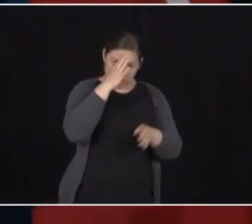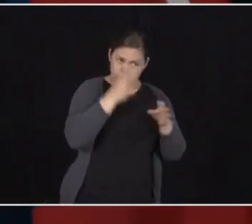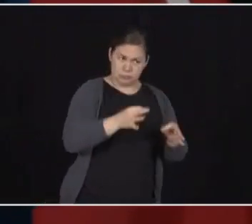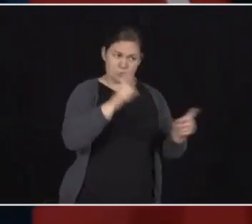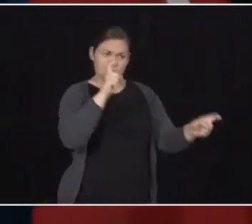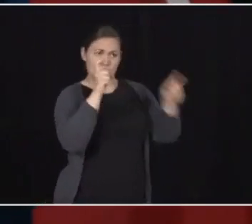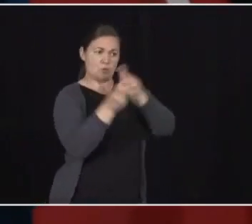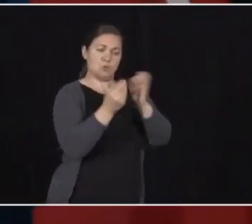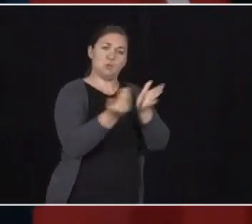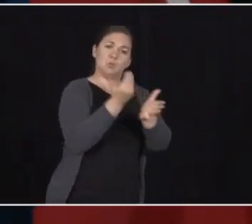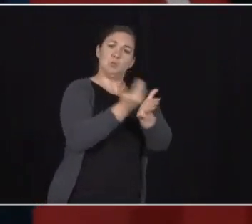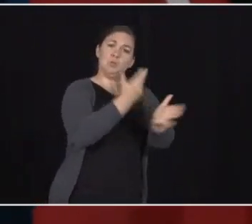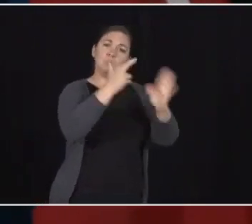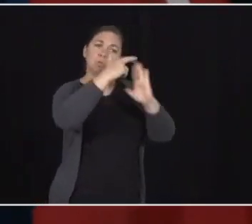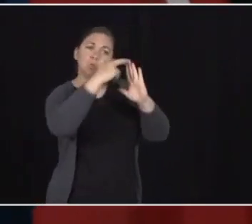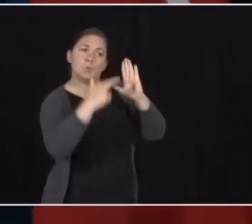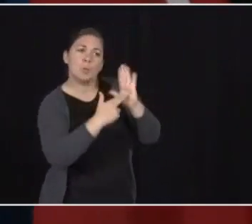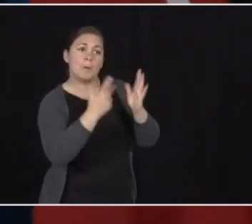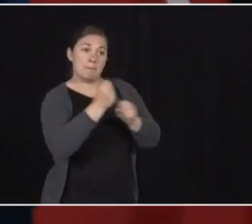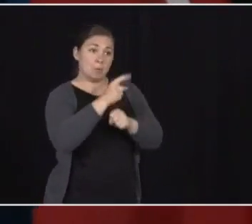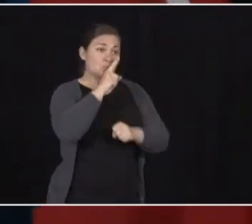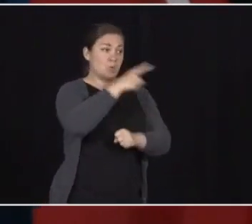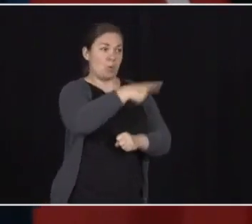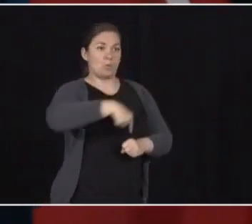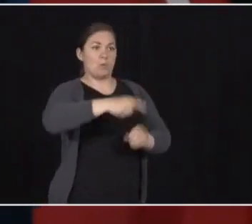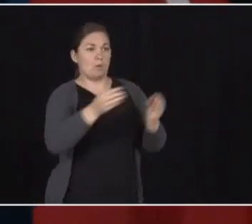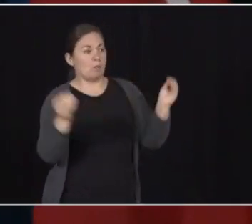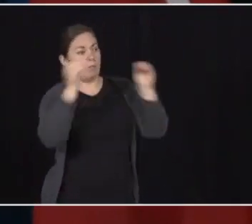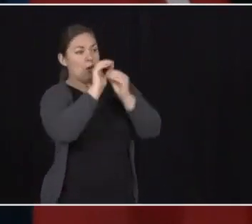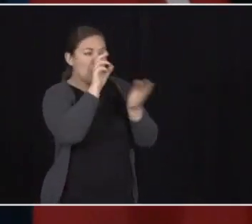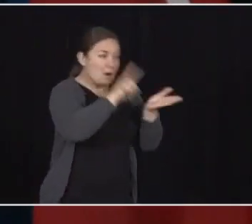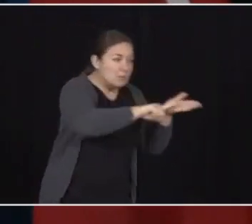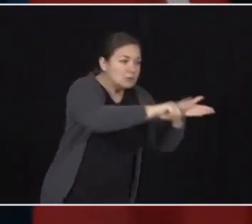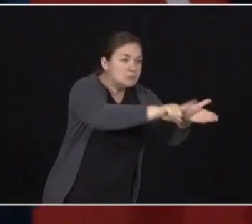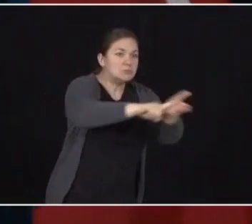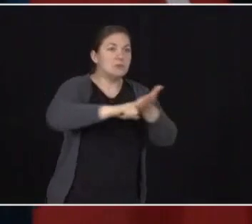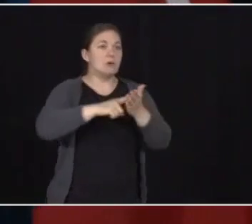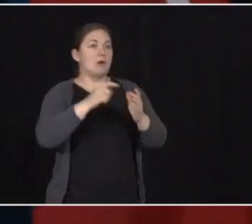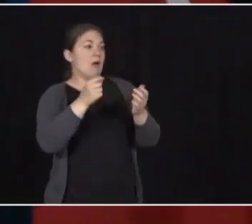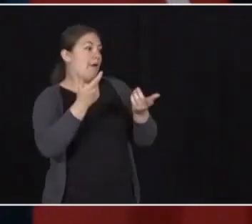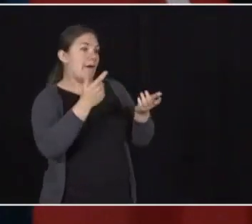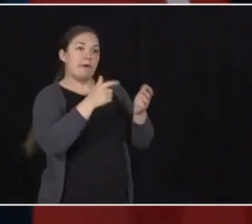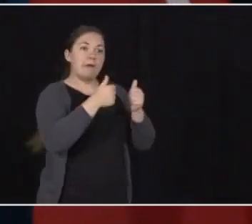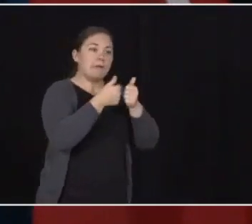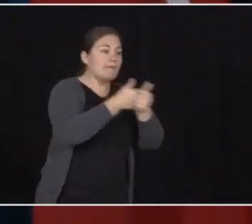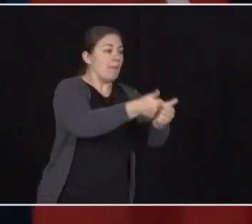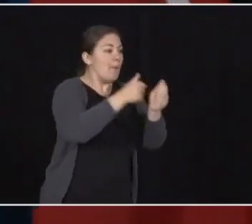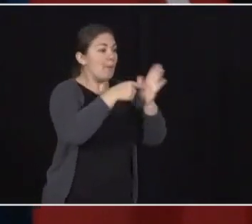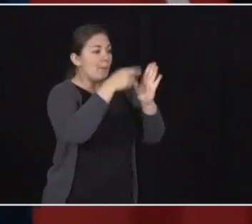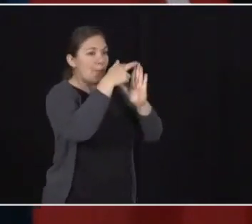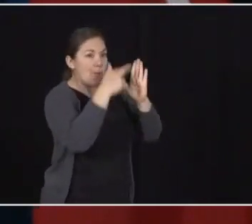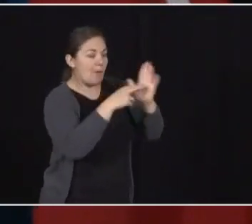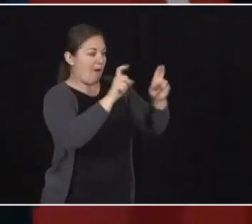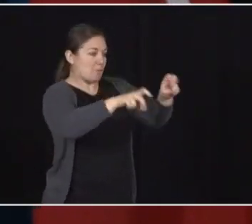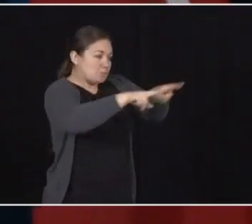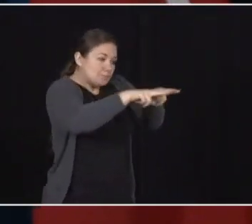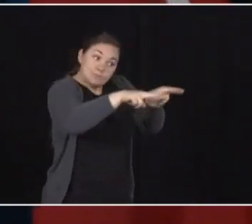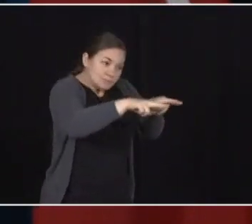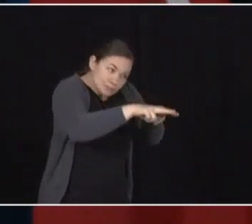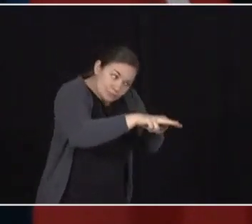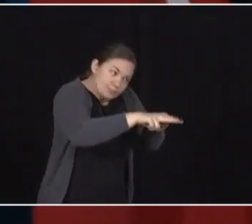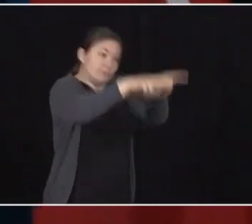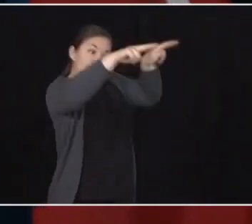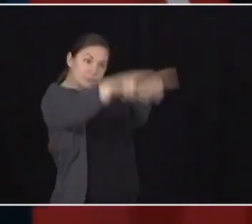and upping inspections and changing that housing or laws around that housing. Well, that's something we can put on the table,